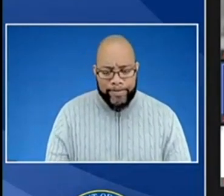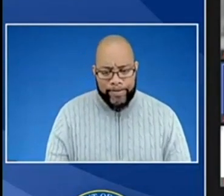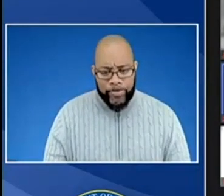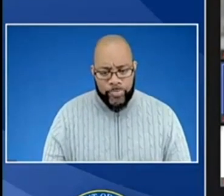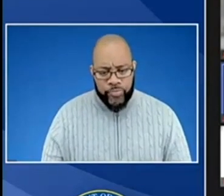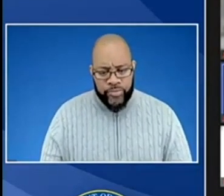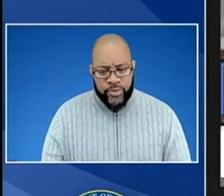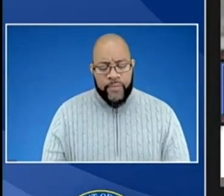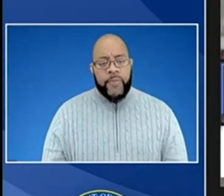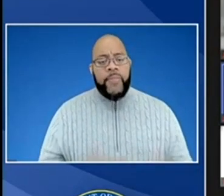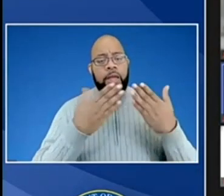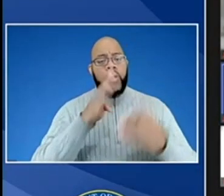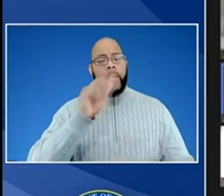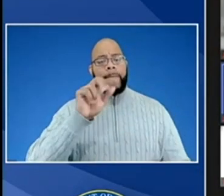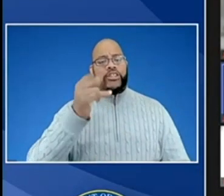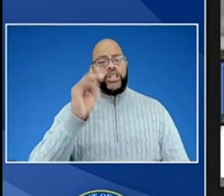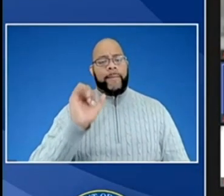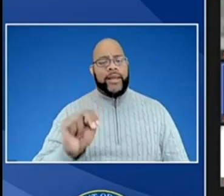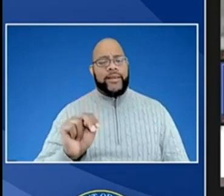Thank you, Benjamin.